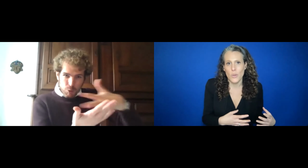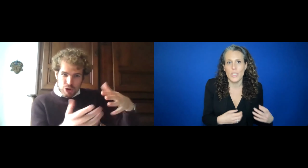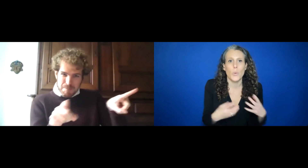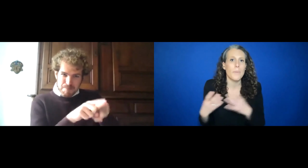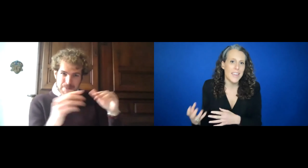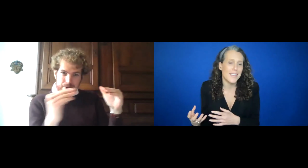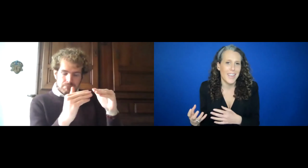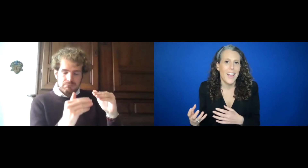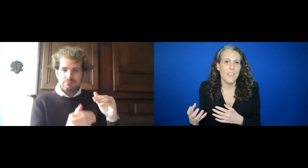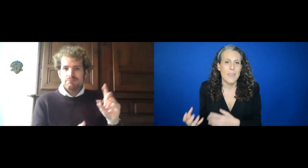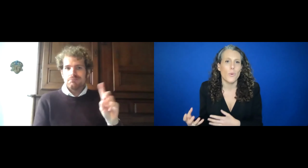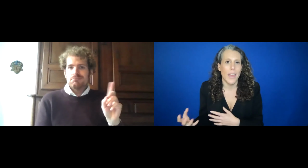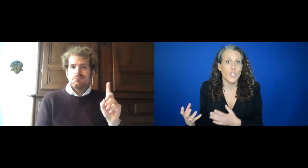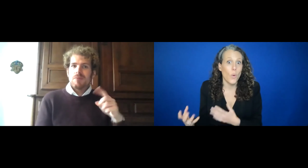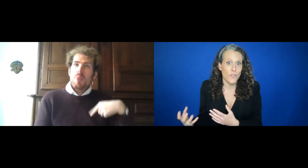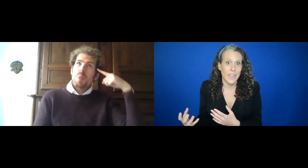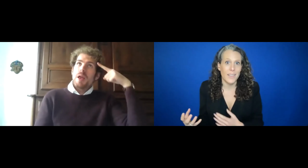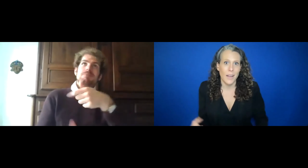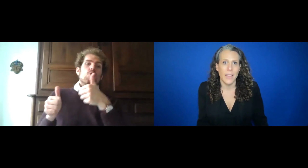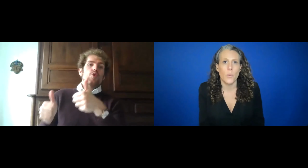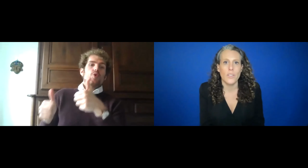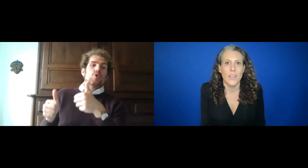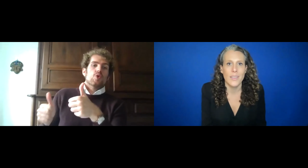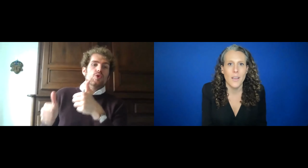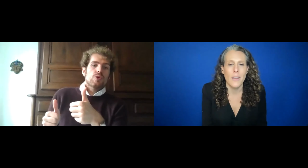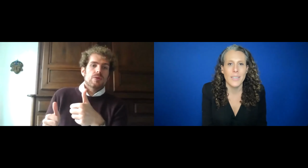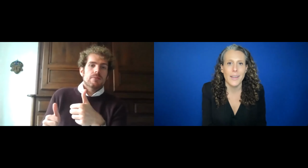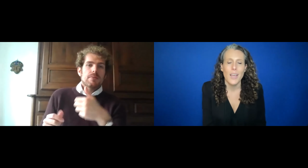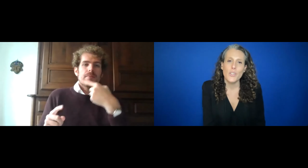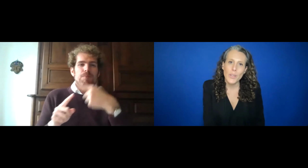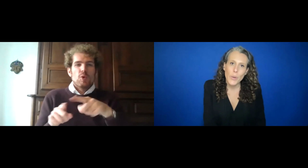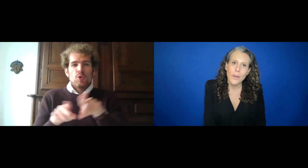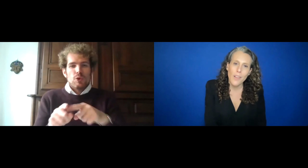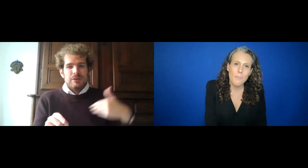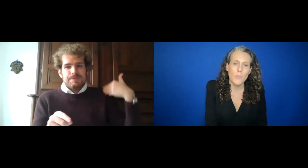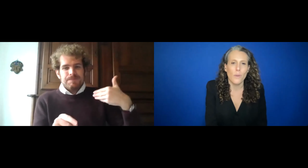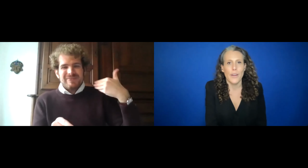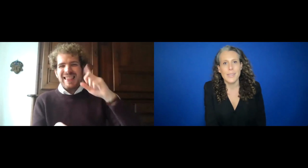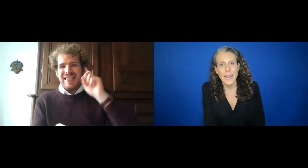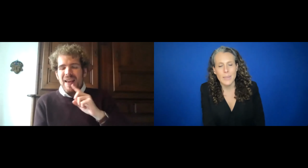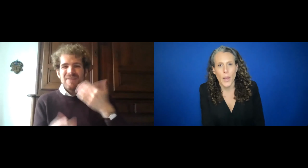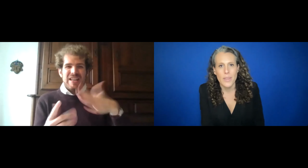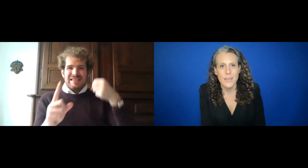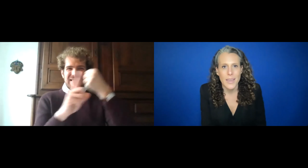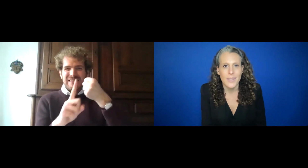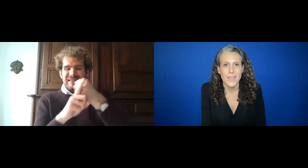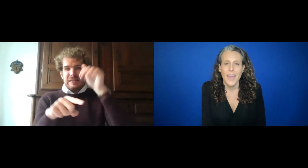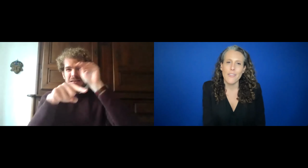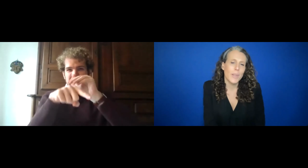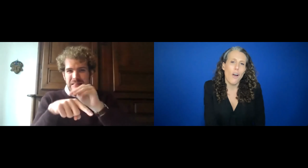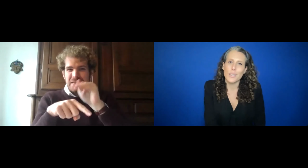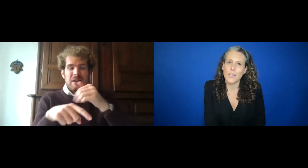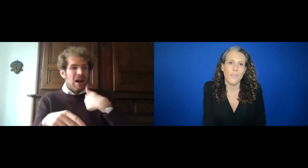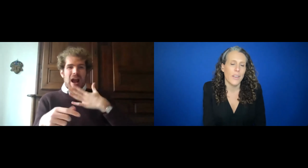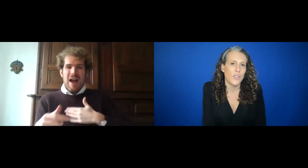they use to appease the people that don't understand sign language in this context. So I know a lot of people are very excited about these things, and